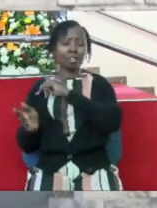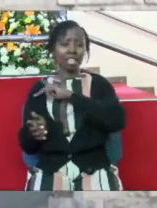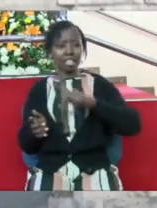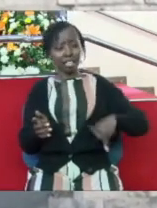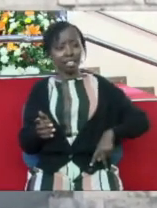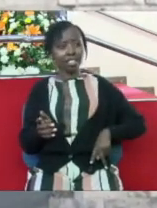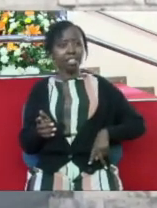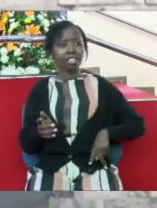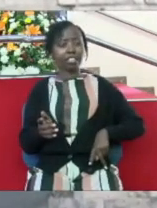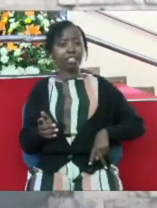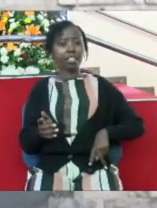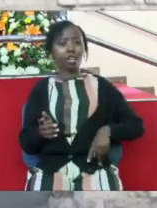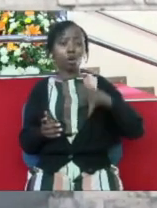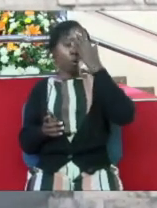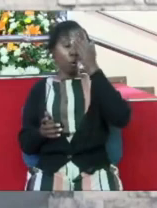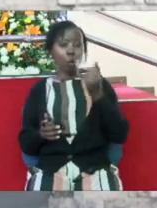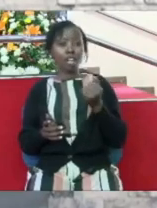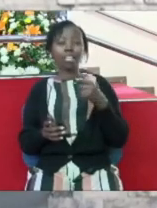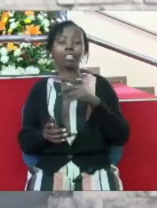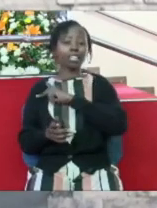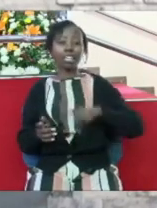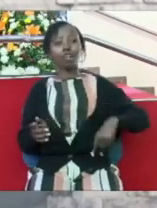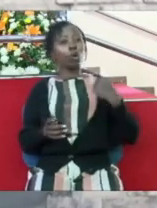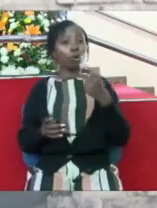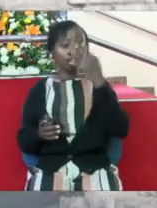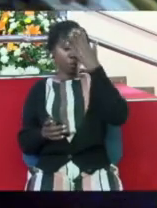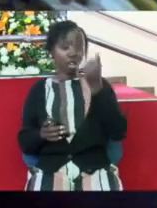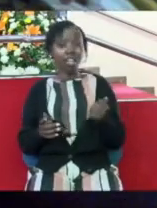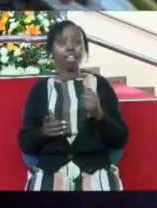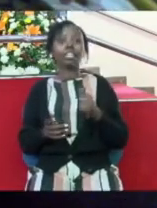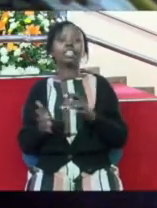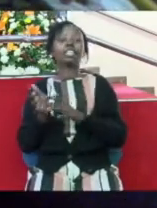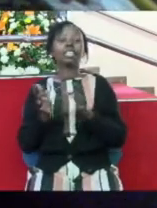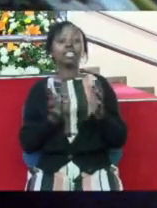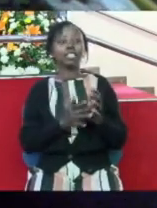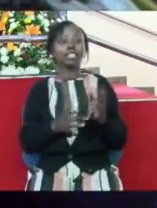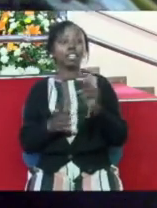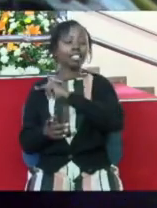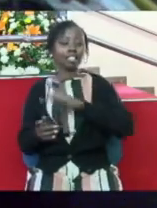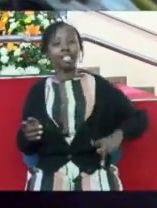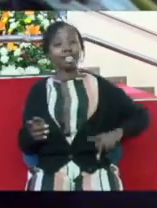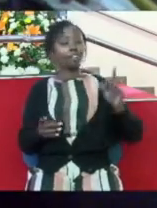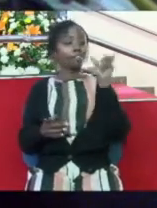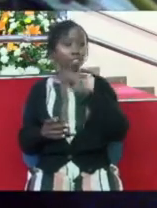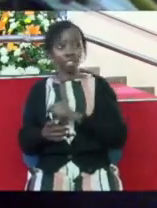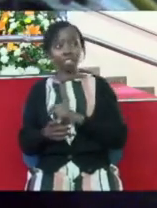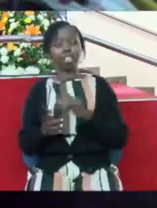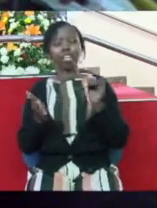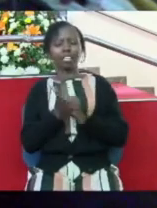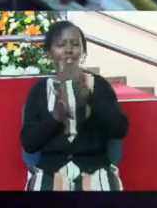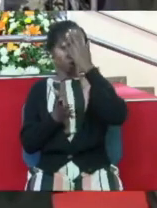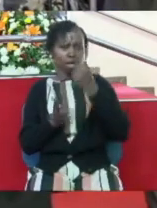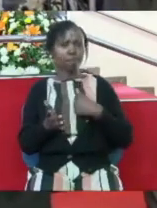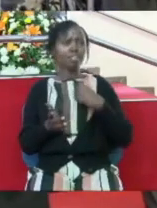mfalme. Because already he is king of kings. Kwa sababu yeye ni mfalme wa wafalme. Praise the name of the Lord. Amen. end. And that's why I started